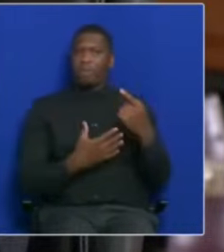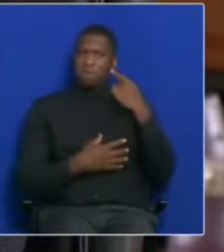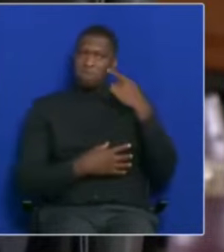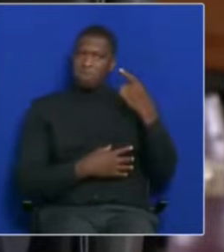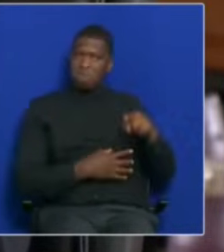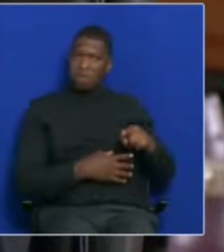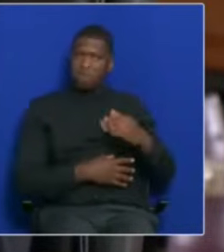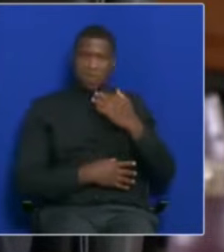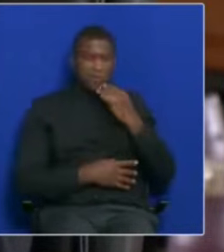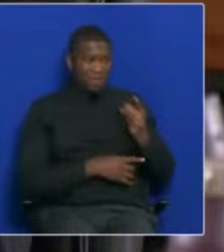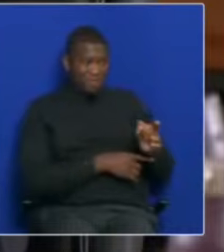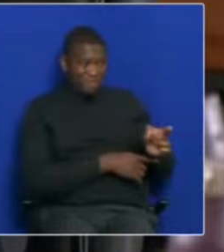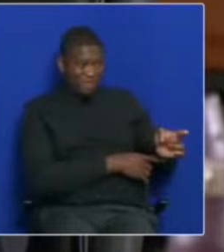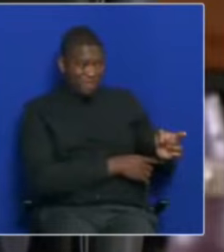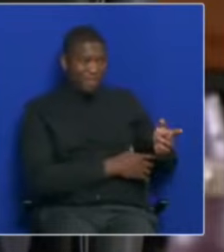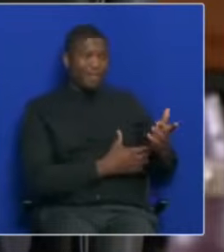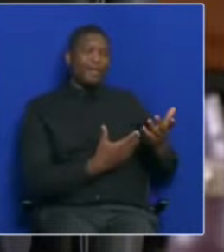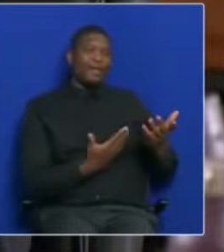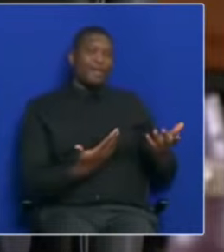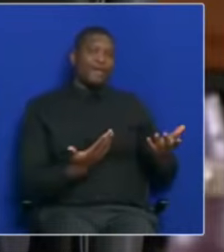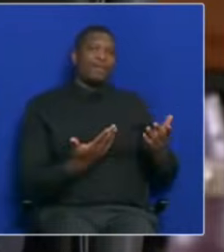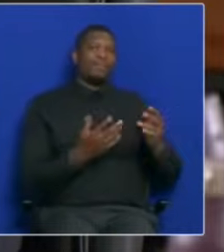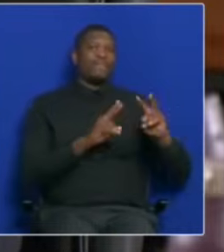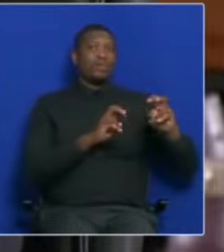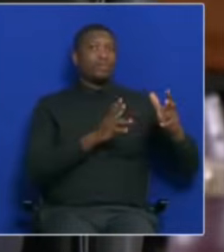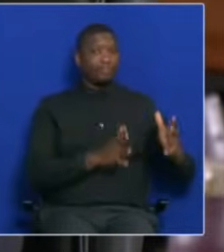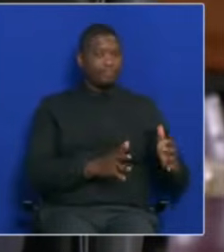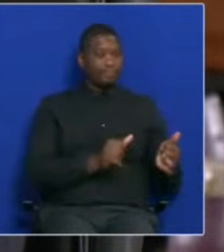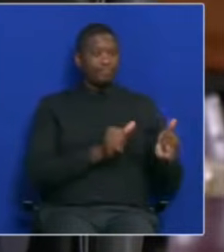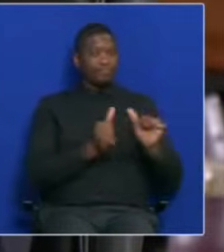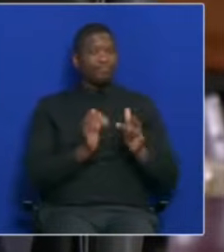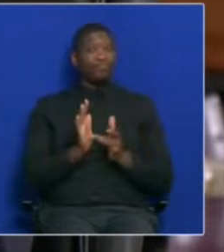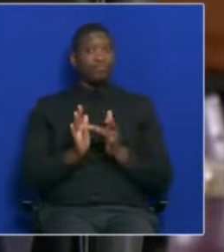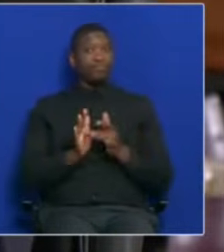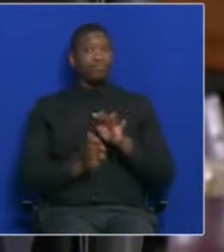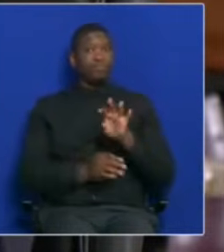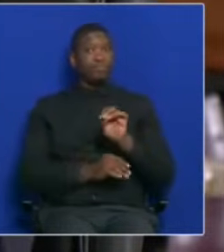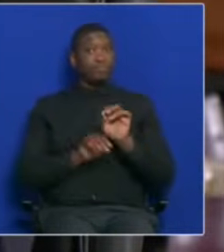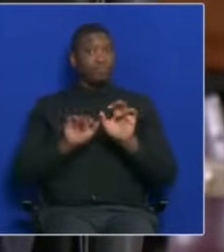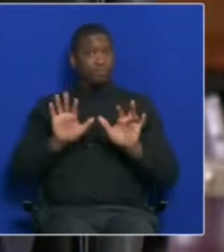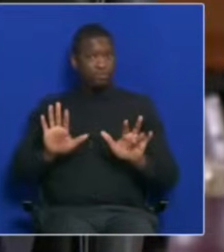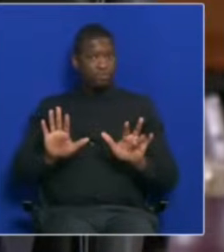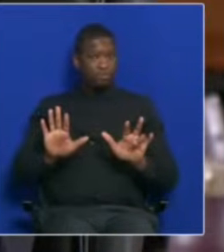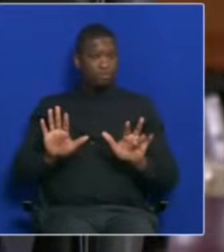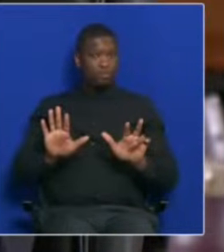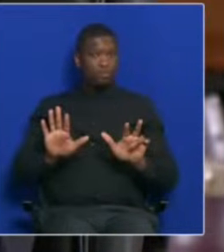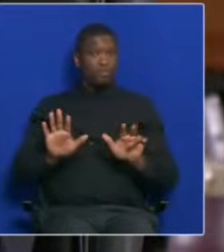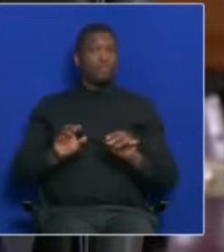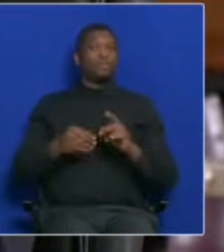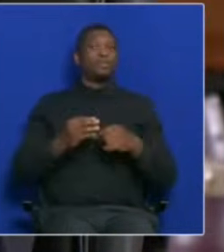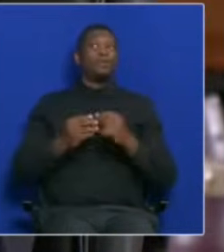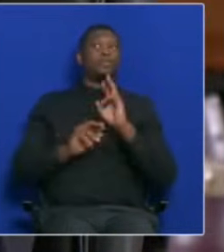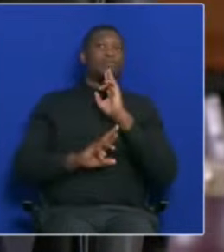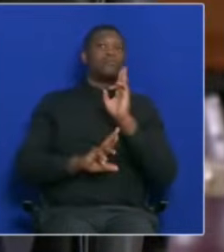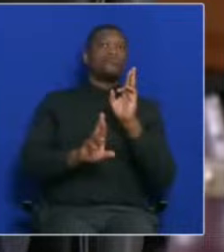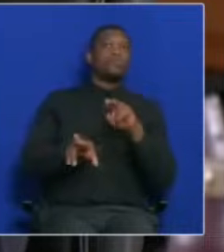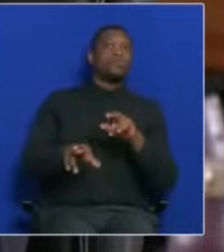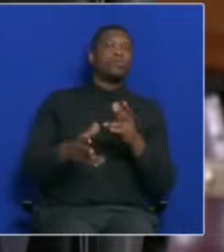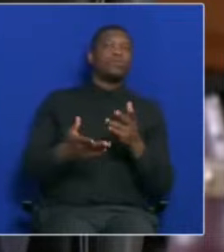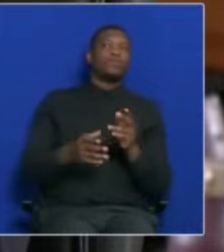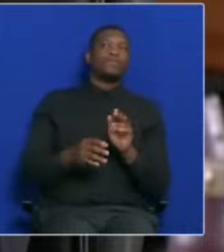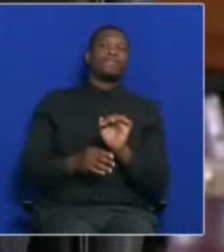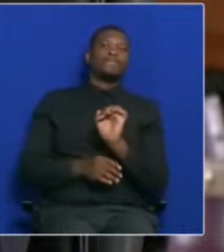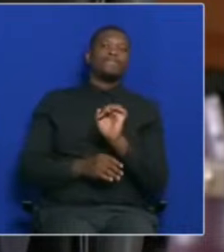investigators. At page 408 is a report that comes from